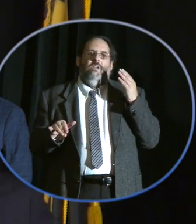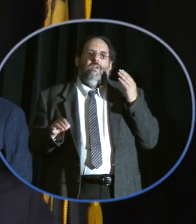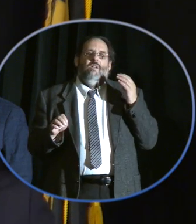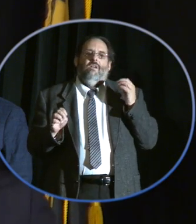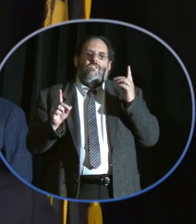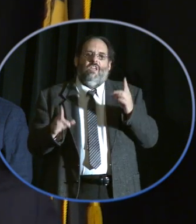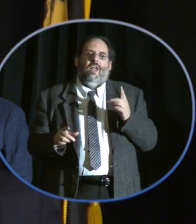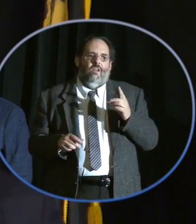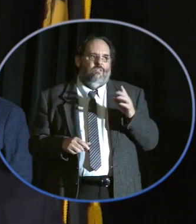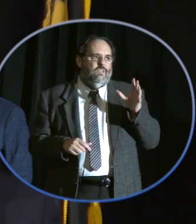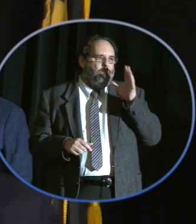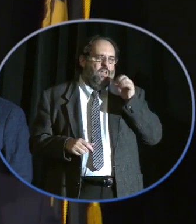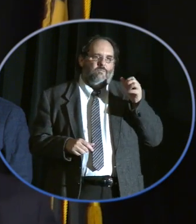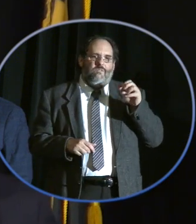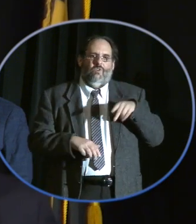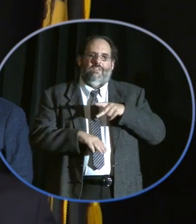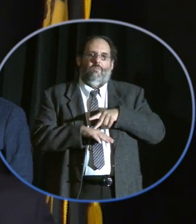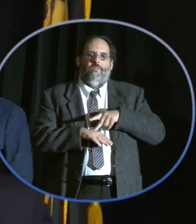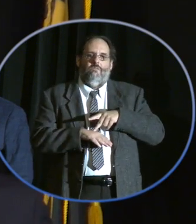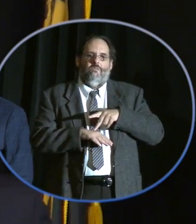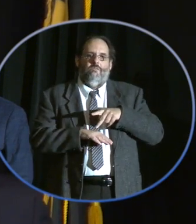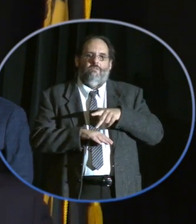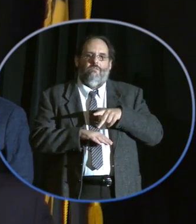I was his mom's principal.